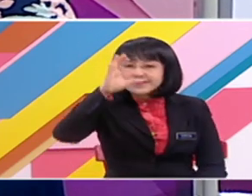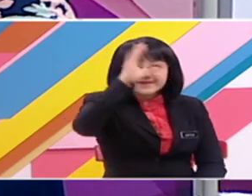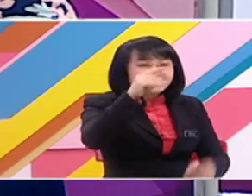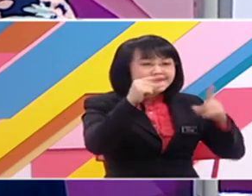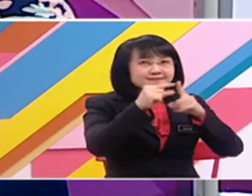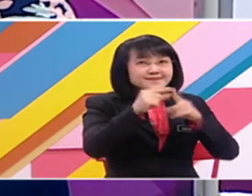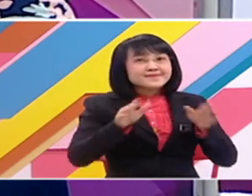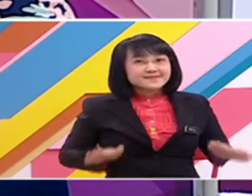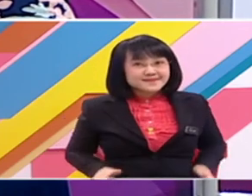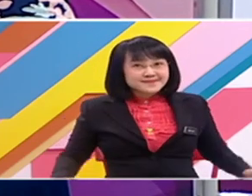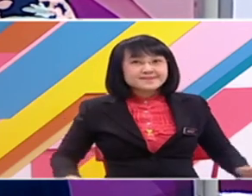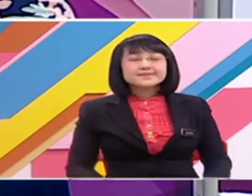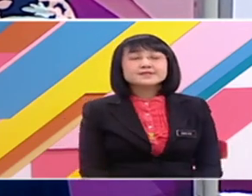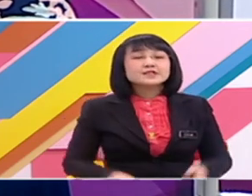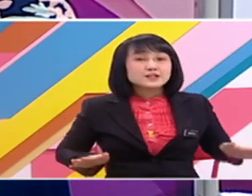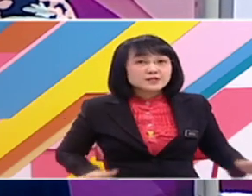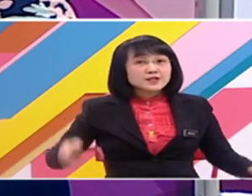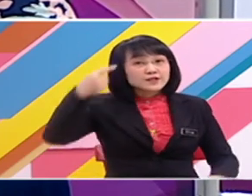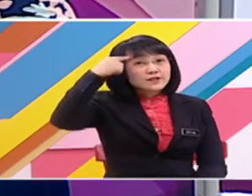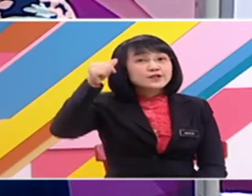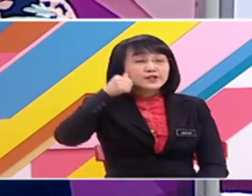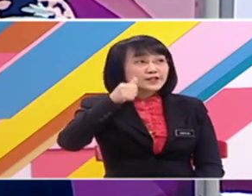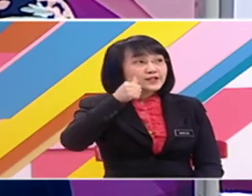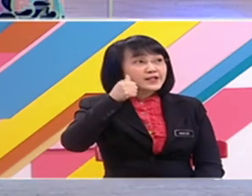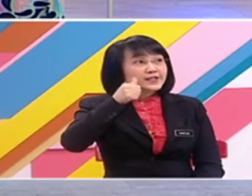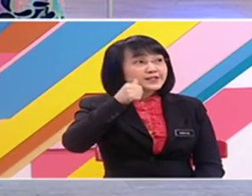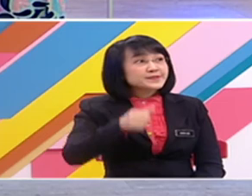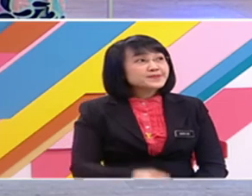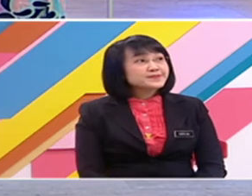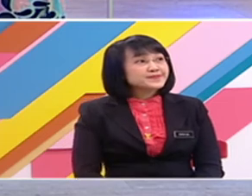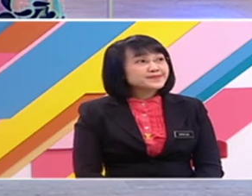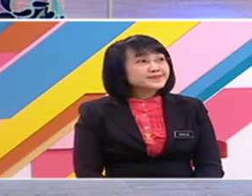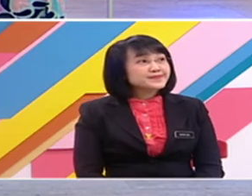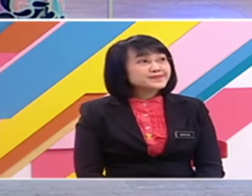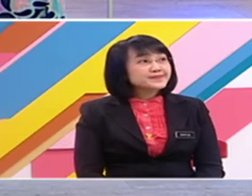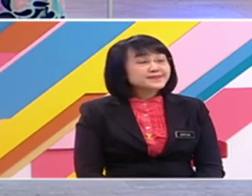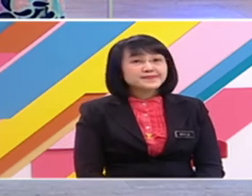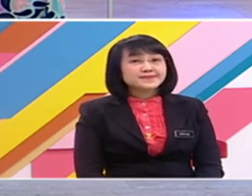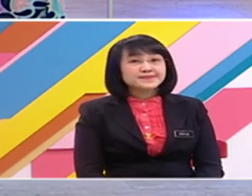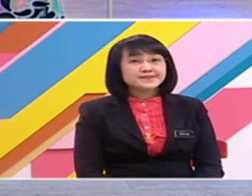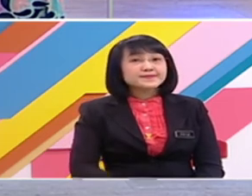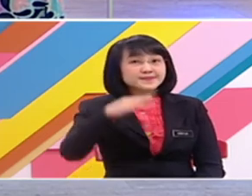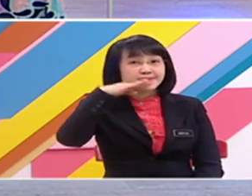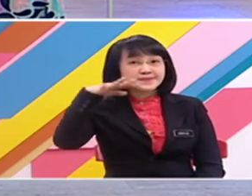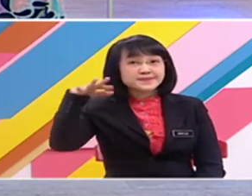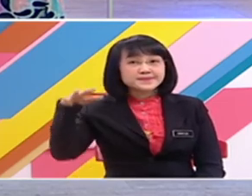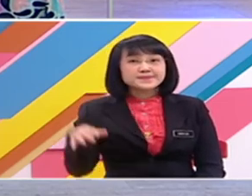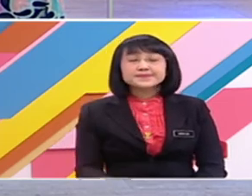for girls. Yes. So I think it's this one, teacher. Okay. So I'll spell it again. Yes. All